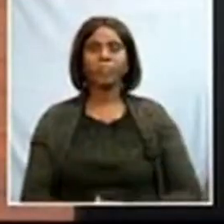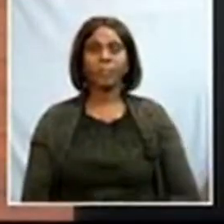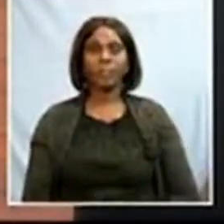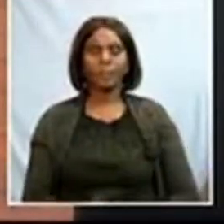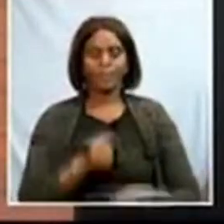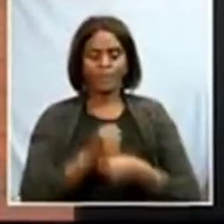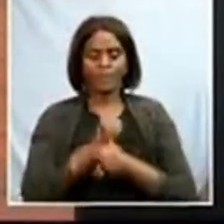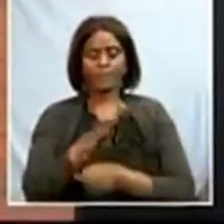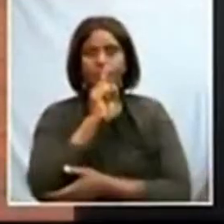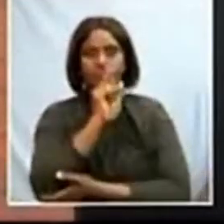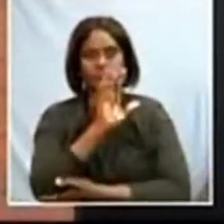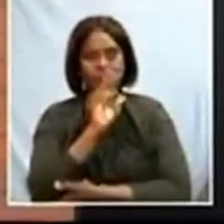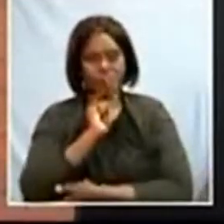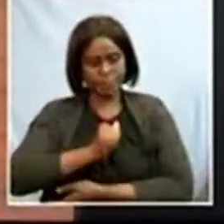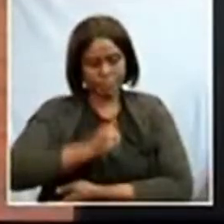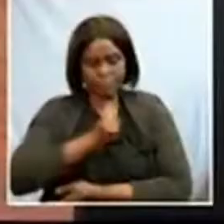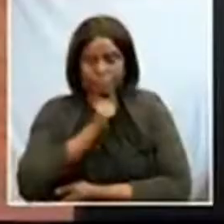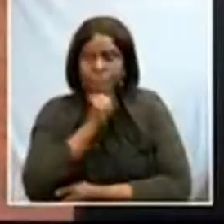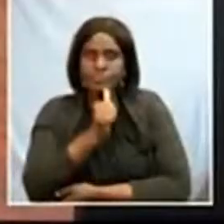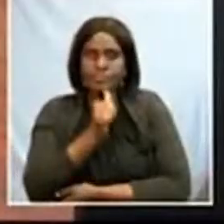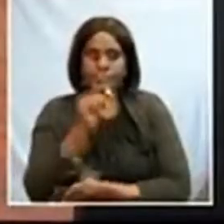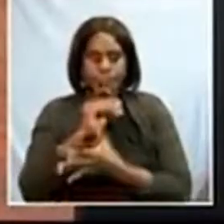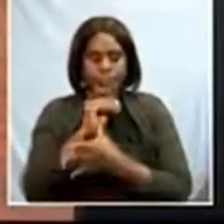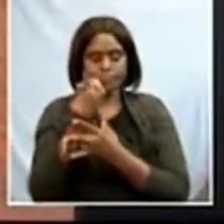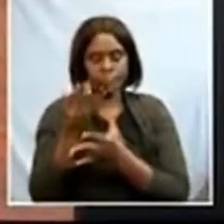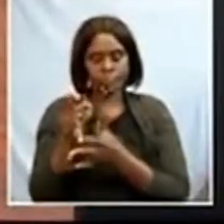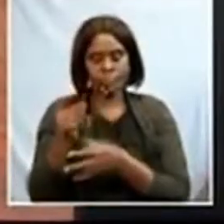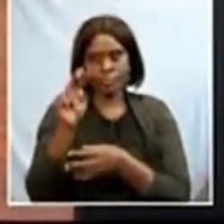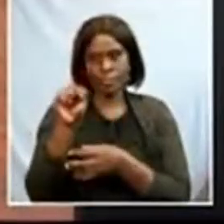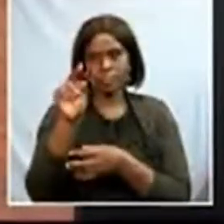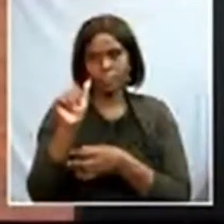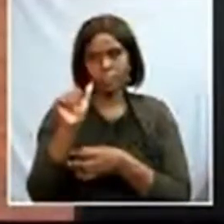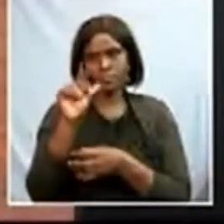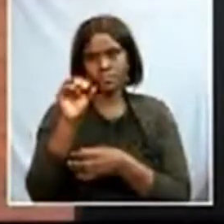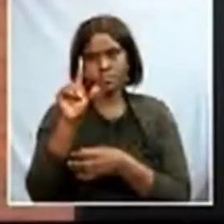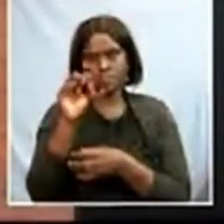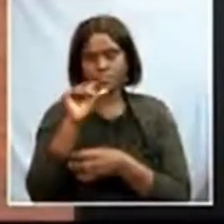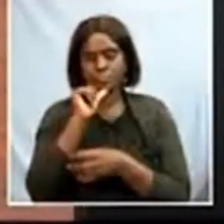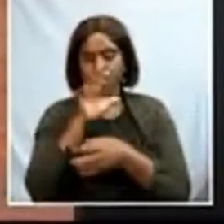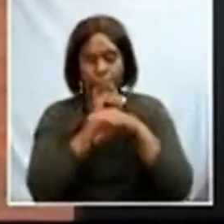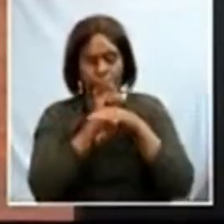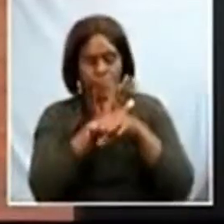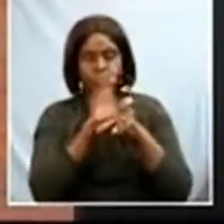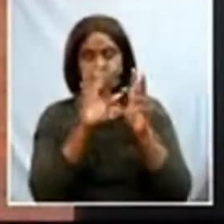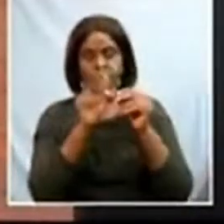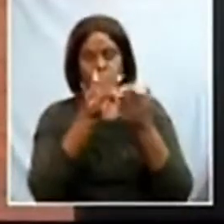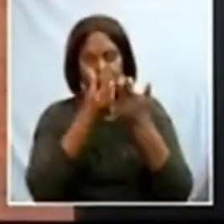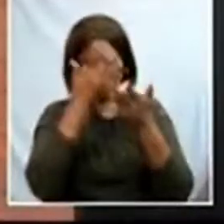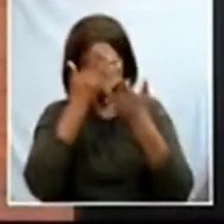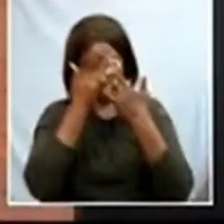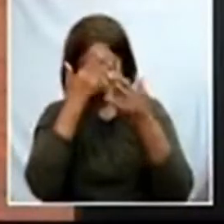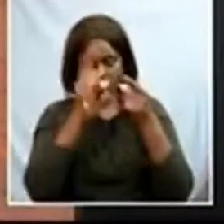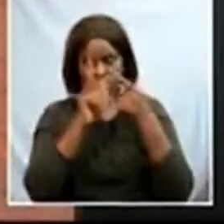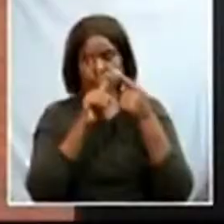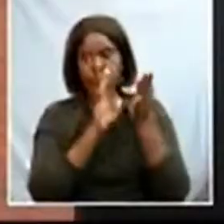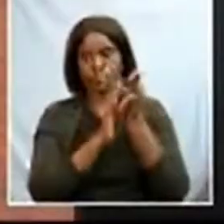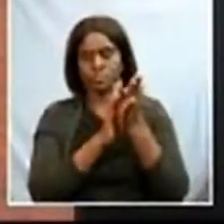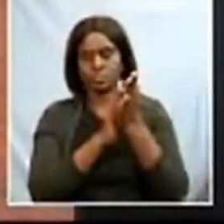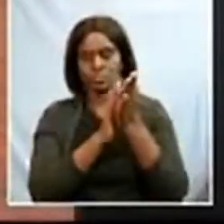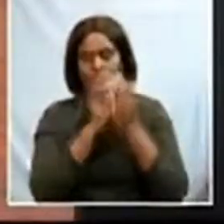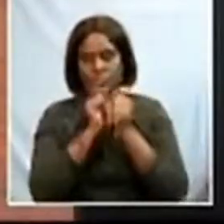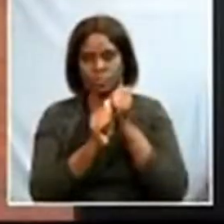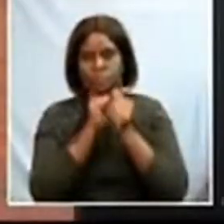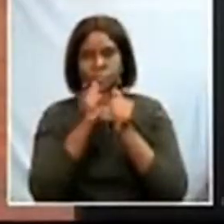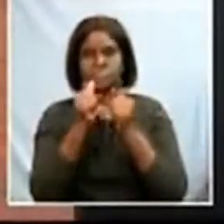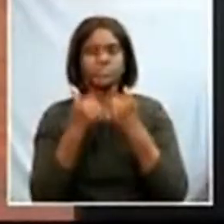make sure that we were not, or NALOLO could not have sent the students to a school which